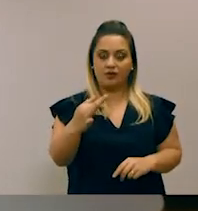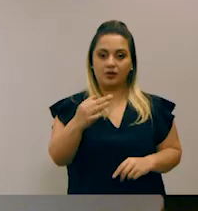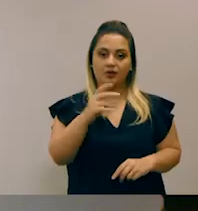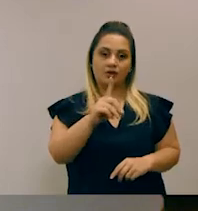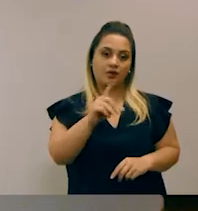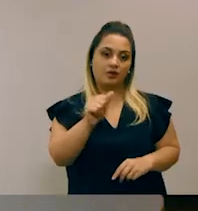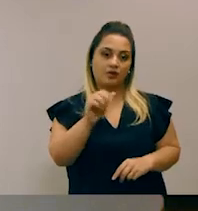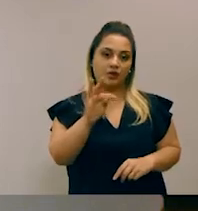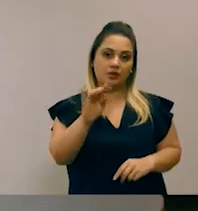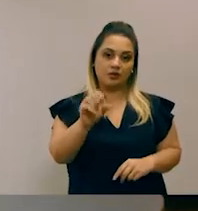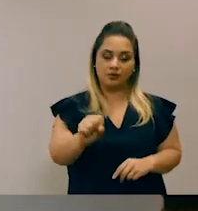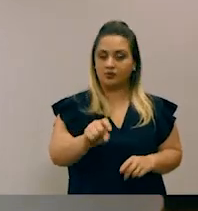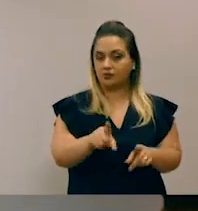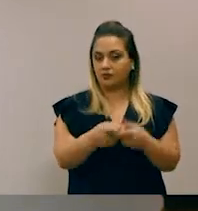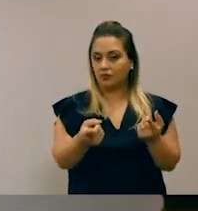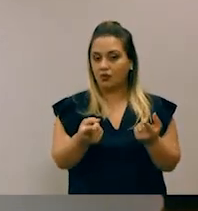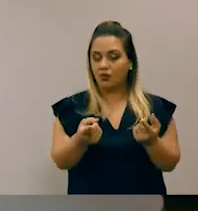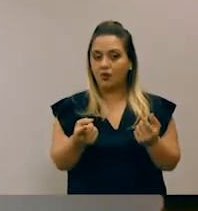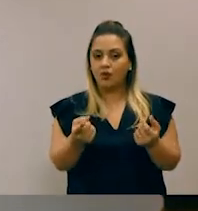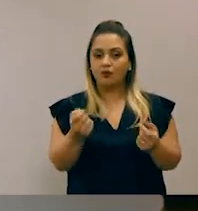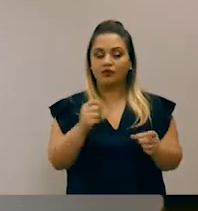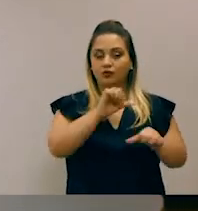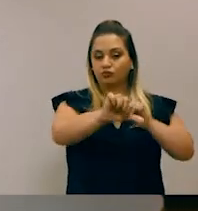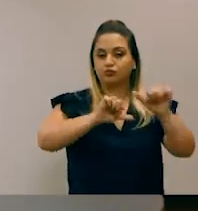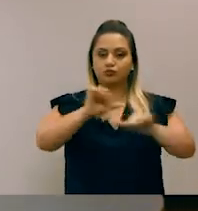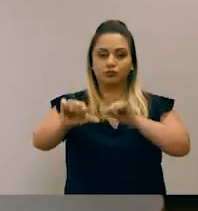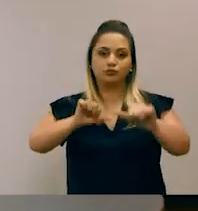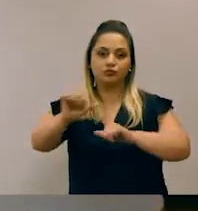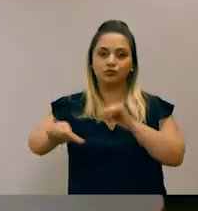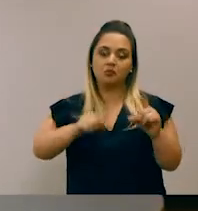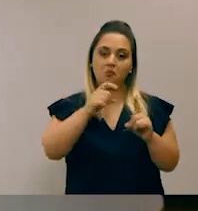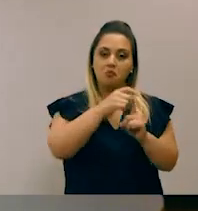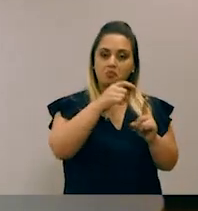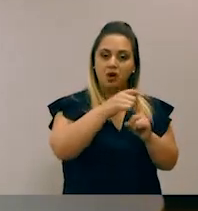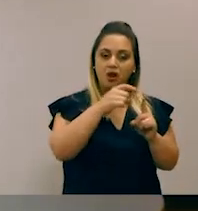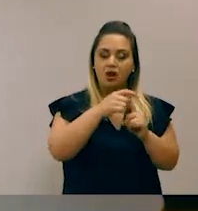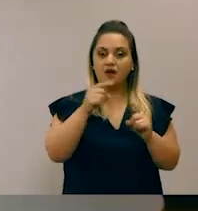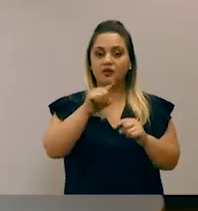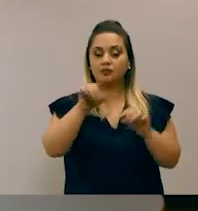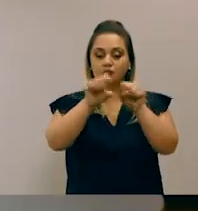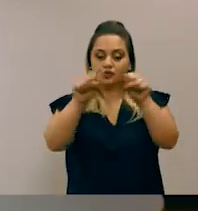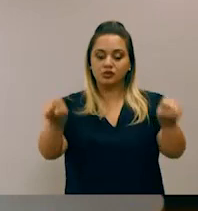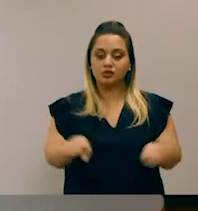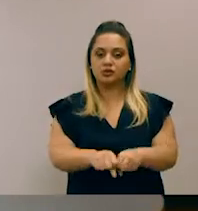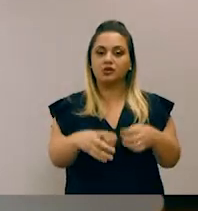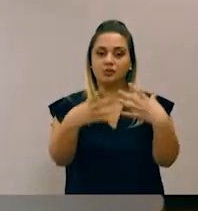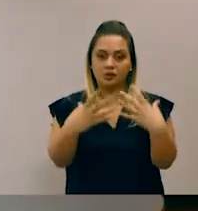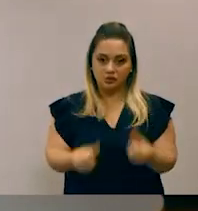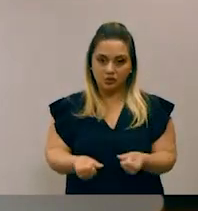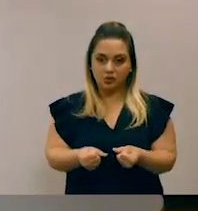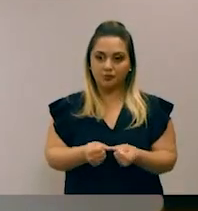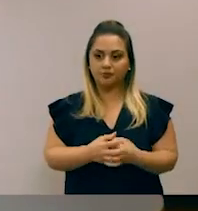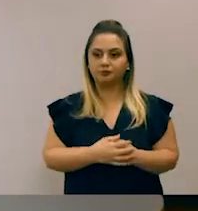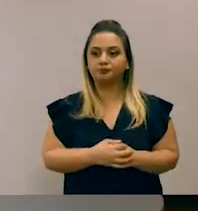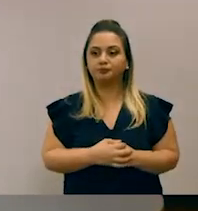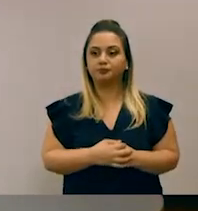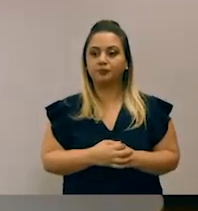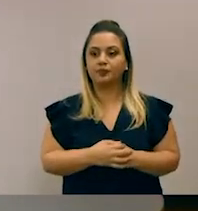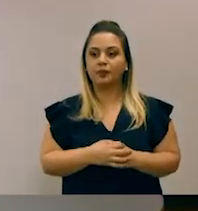numbers by the date, or the field date.